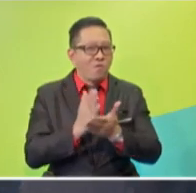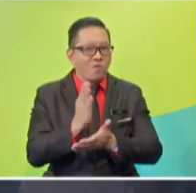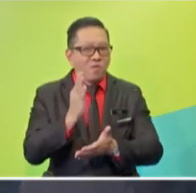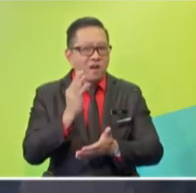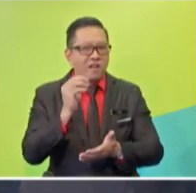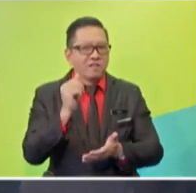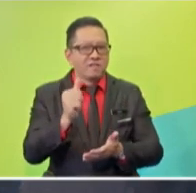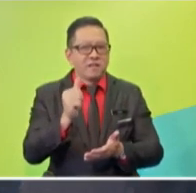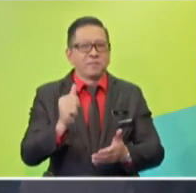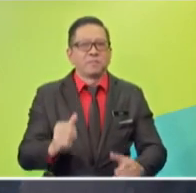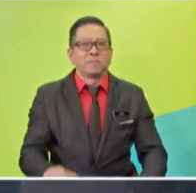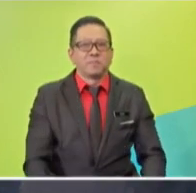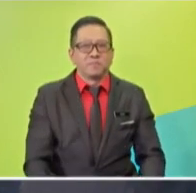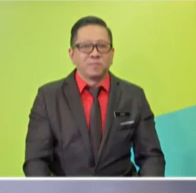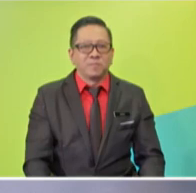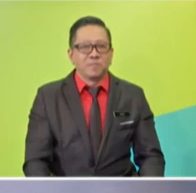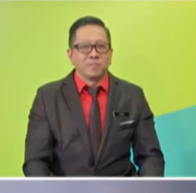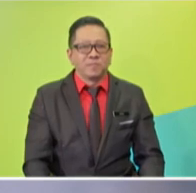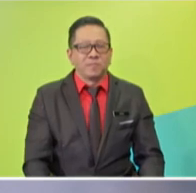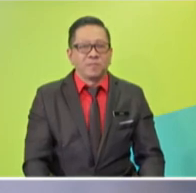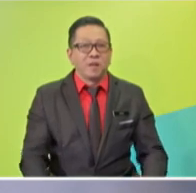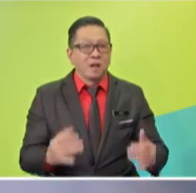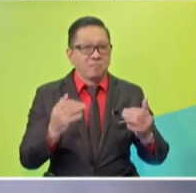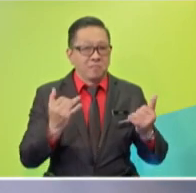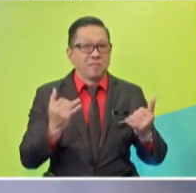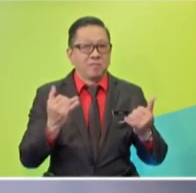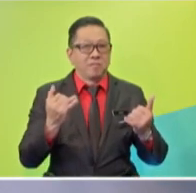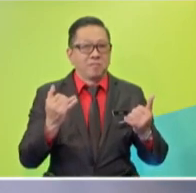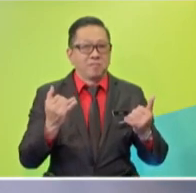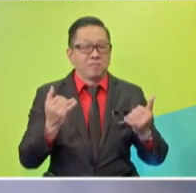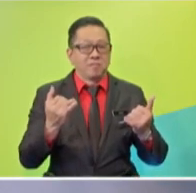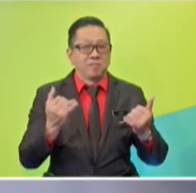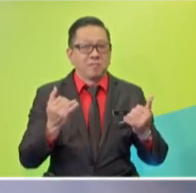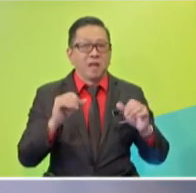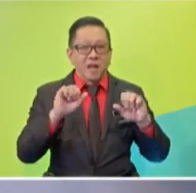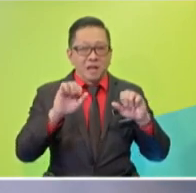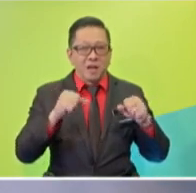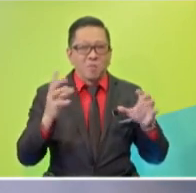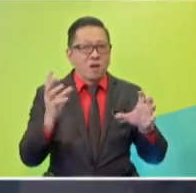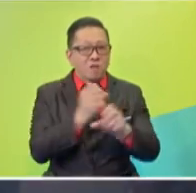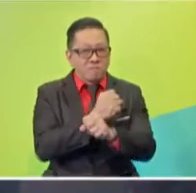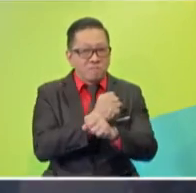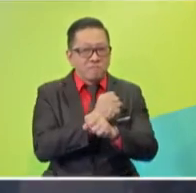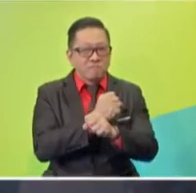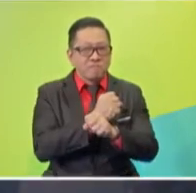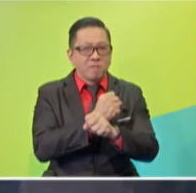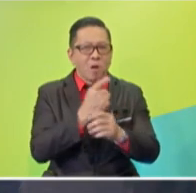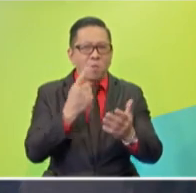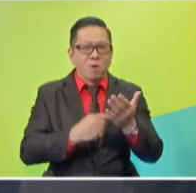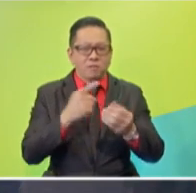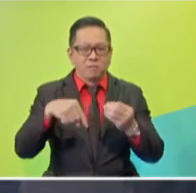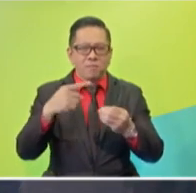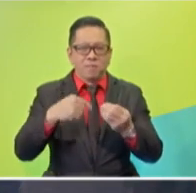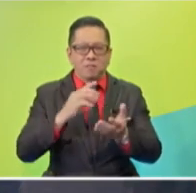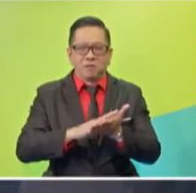wrong. Okay, Mr. Haikal, can you do a bit of a conclusion to what we've learned in the segment? All right. So, the most